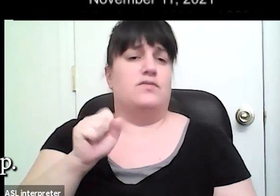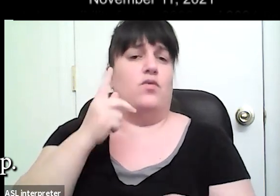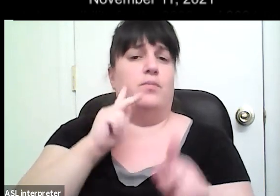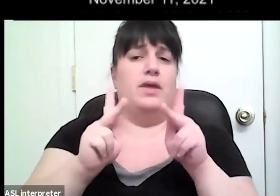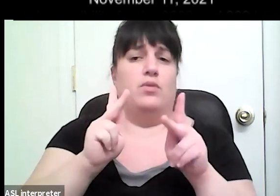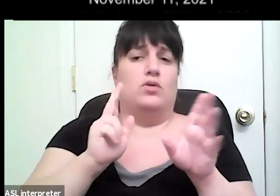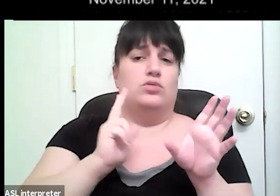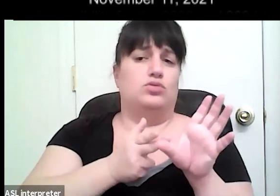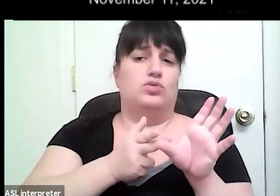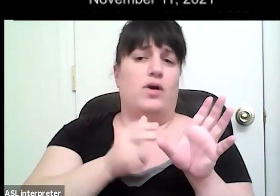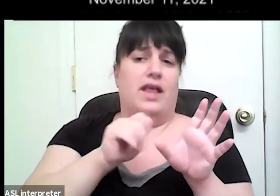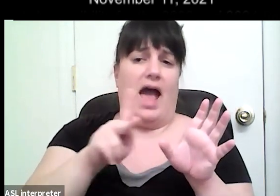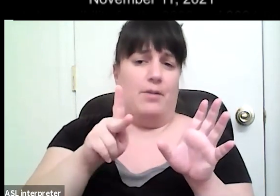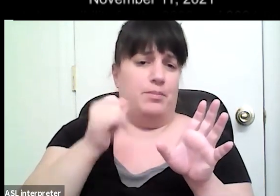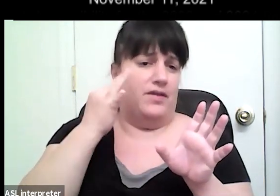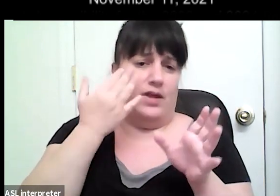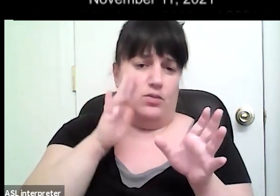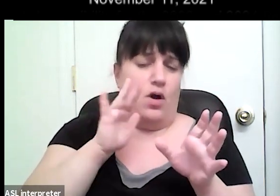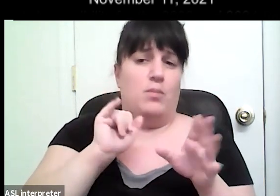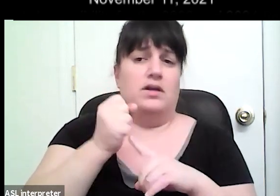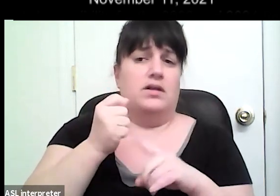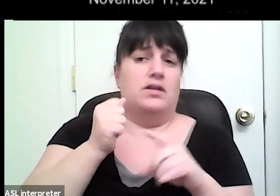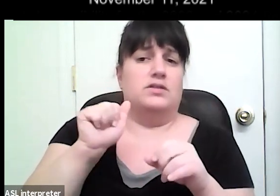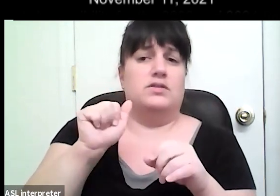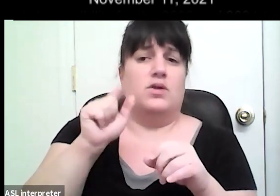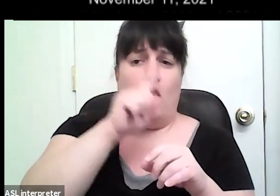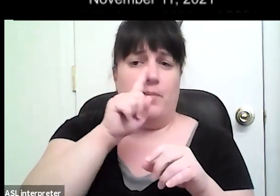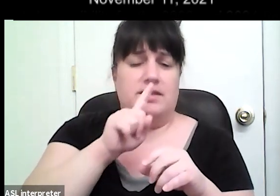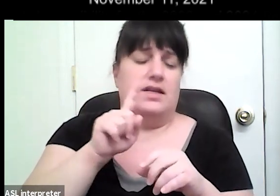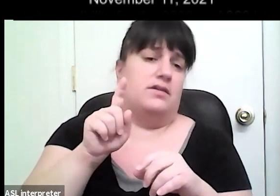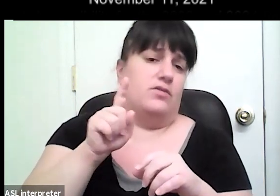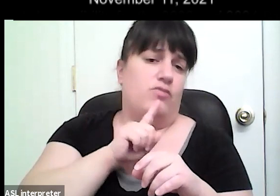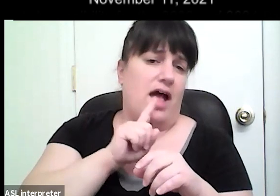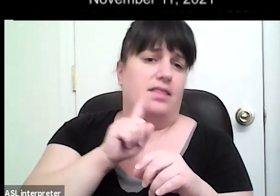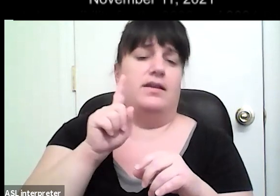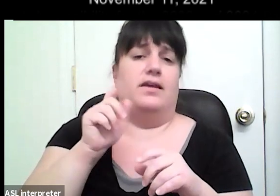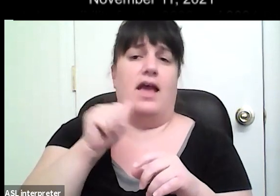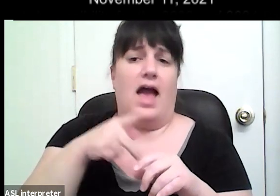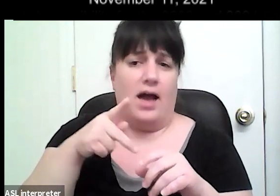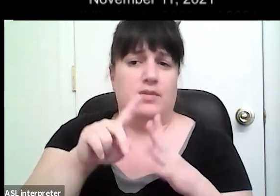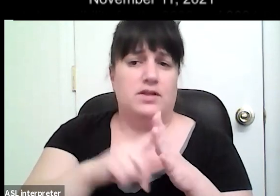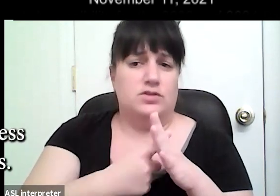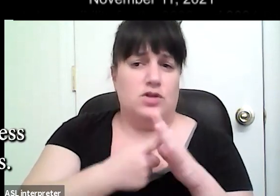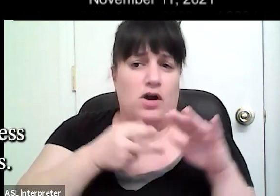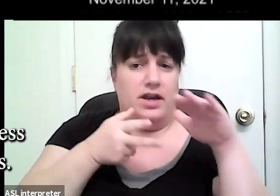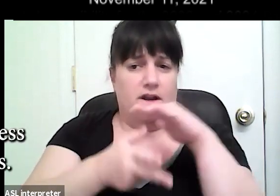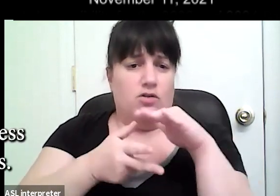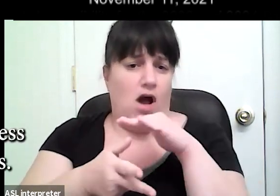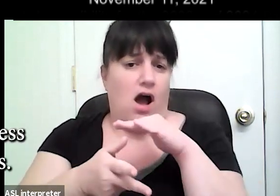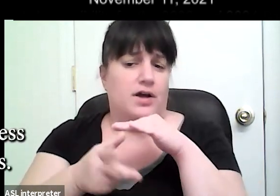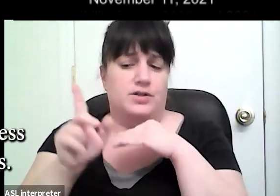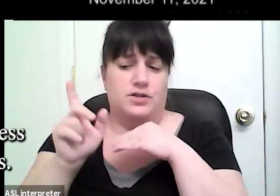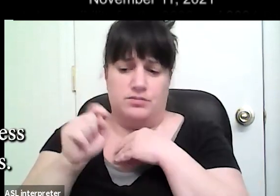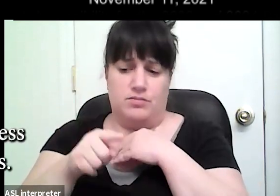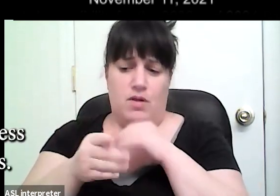the app. But to give you some context, this is an augmented reality app that started in a garage. And the question I